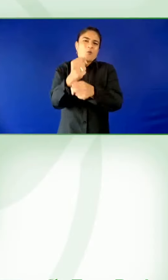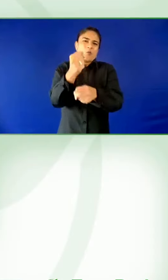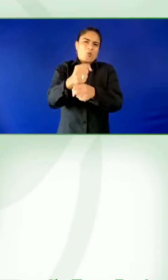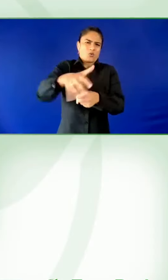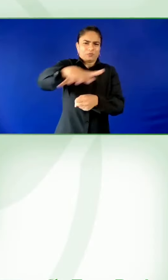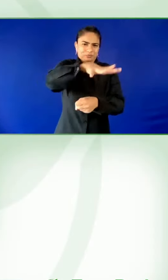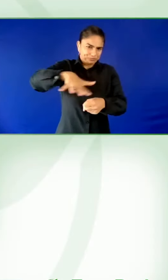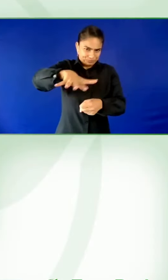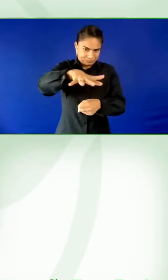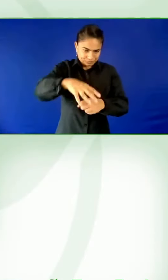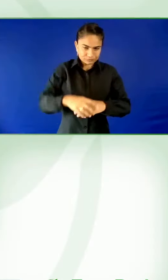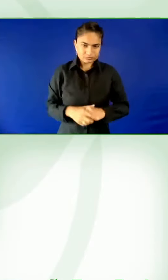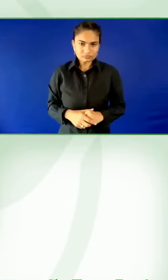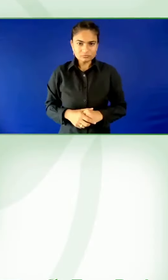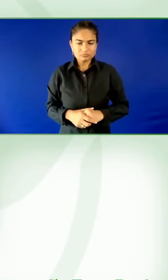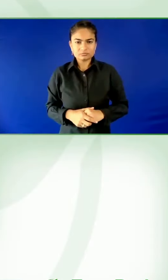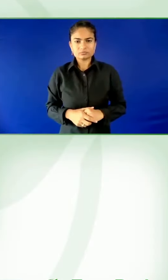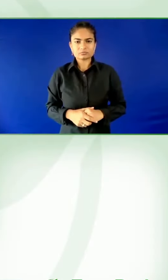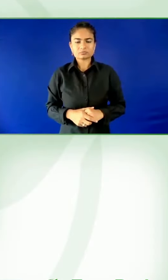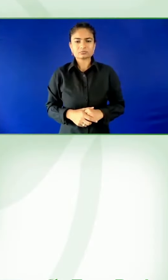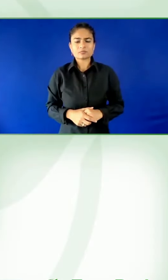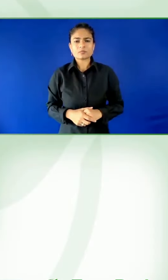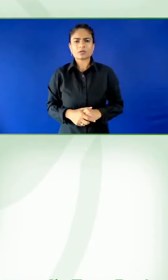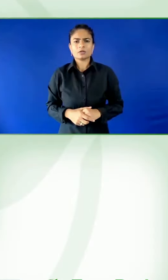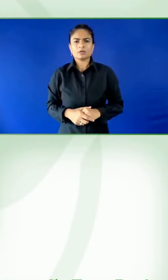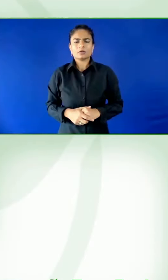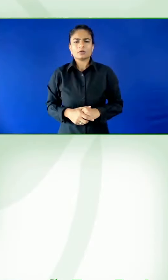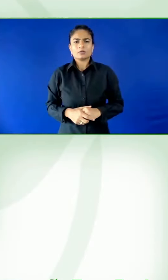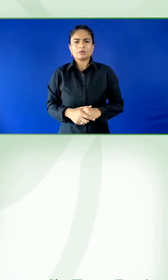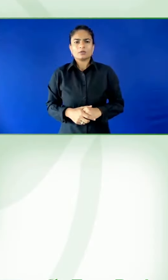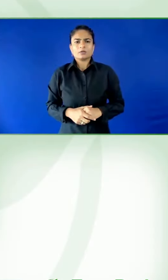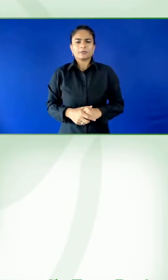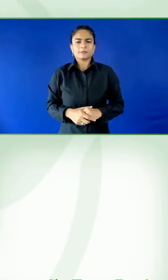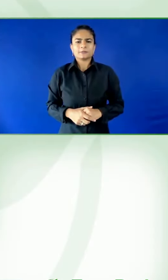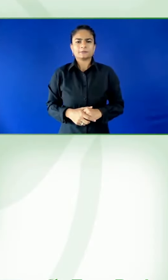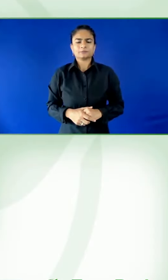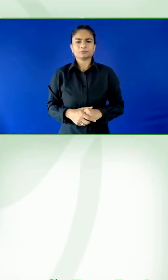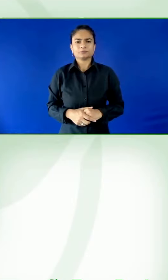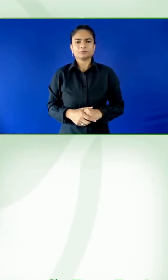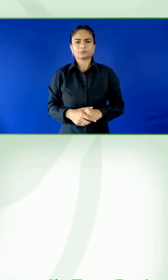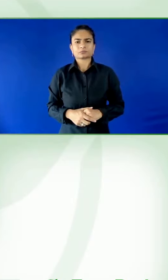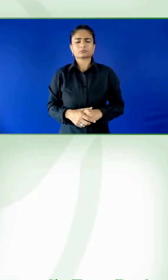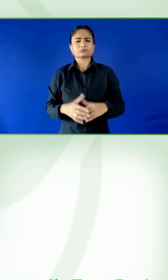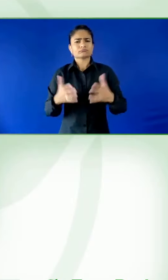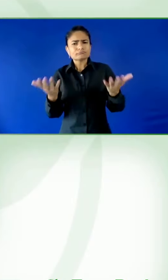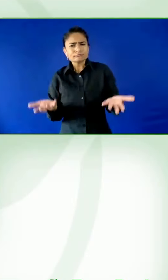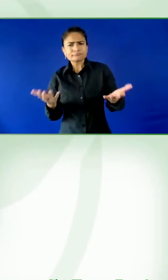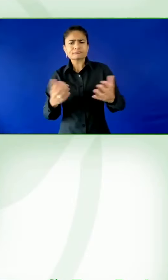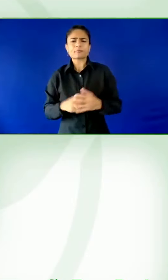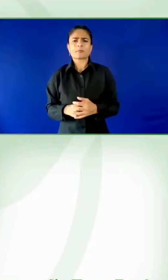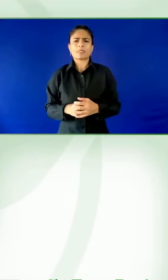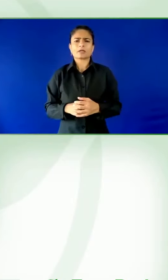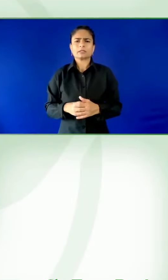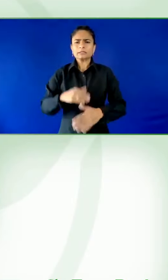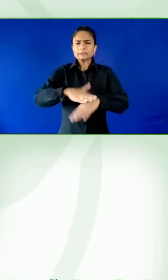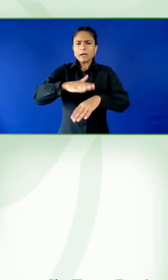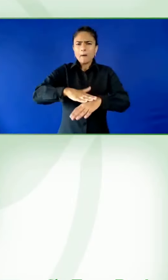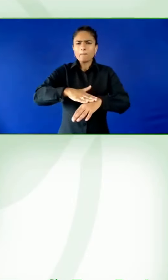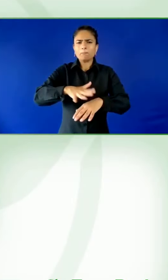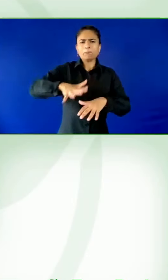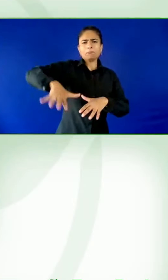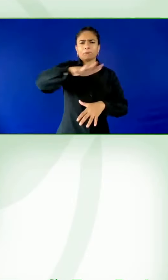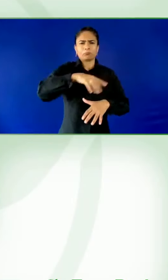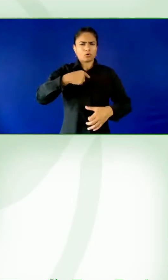can understand, we try to find out answers. But the tagline of EI Labs